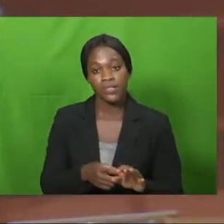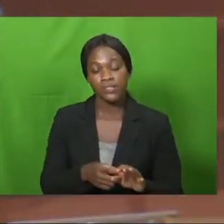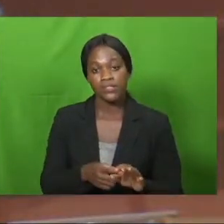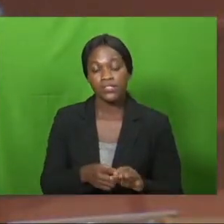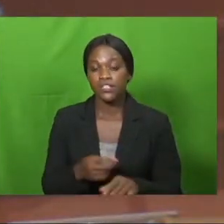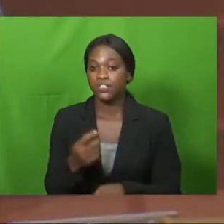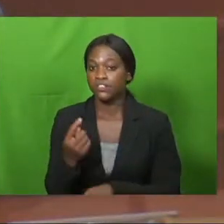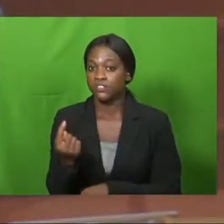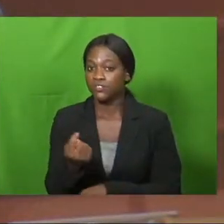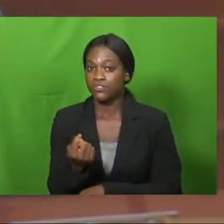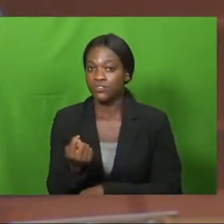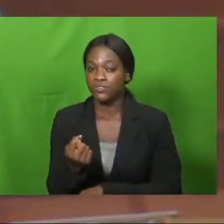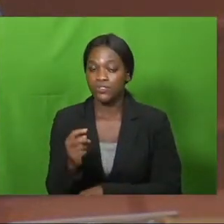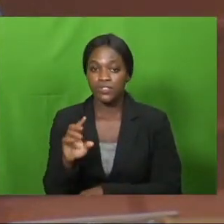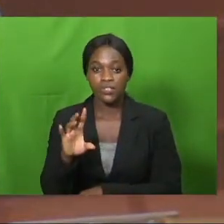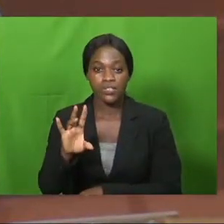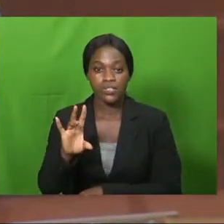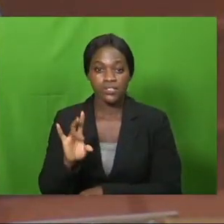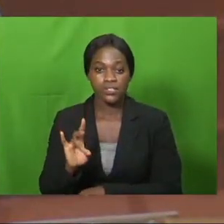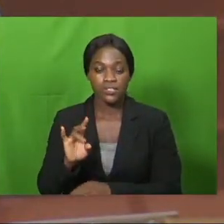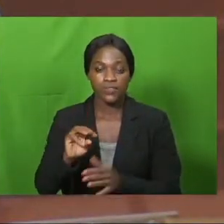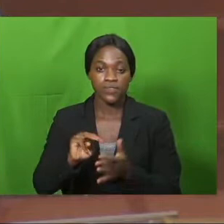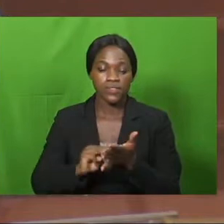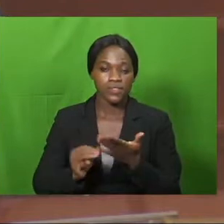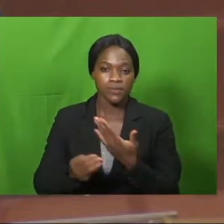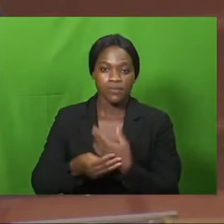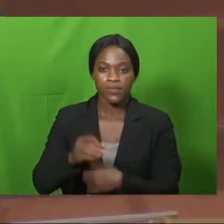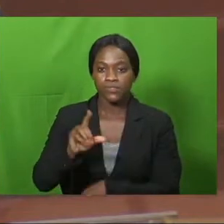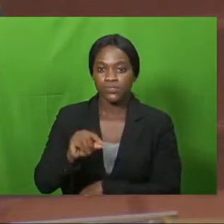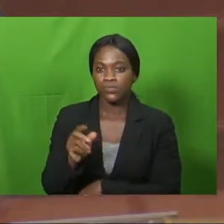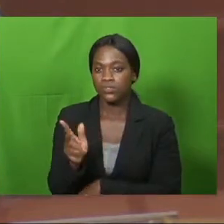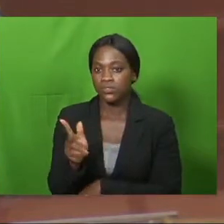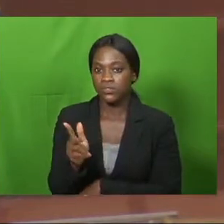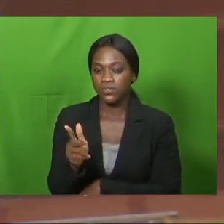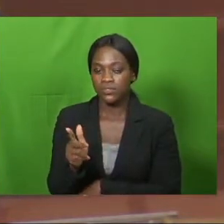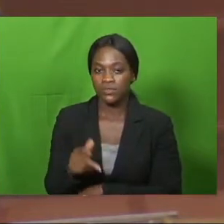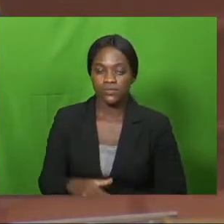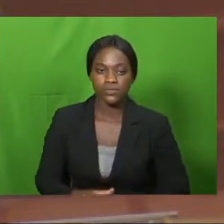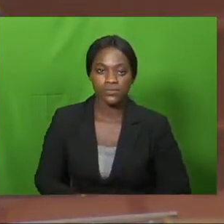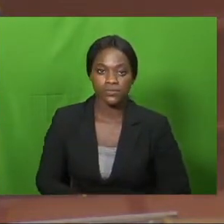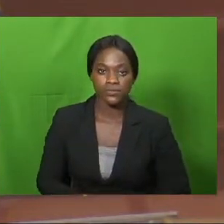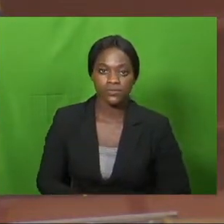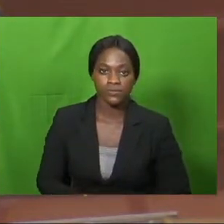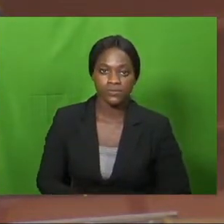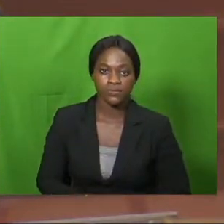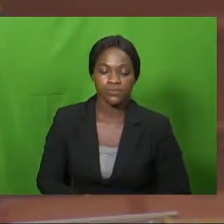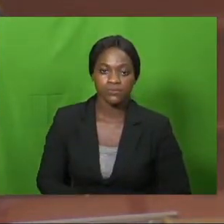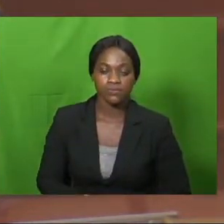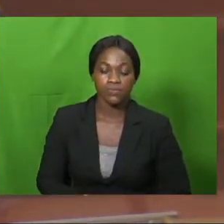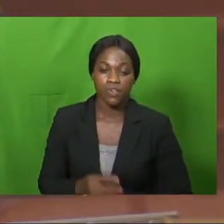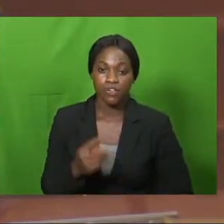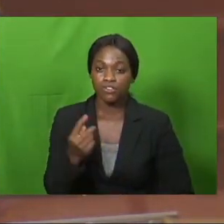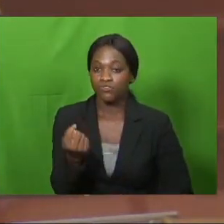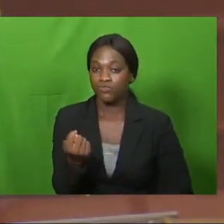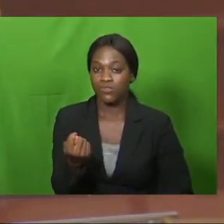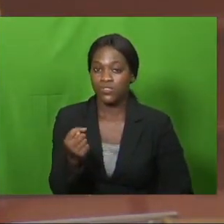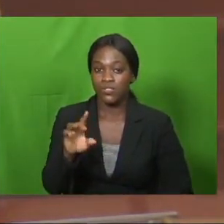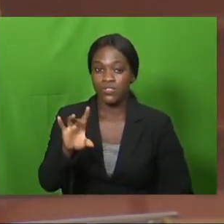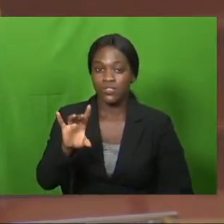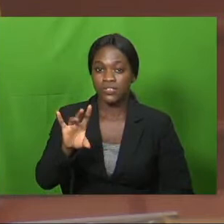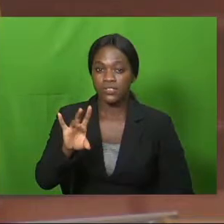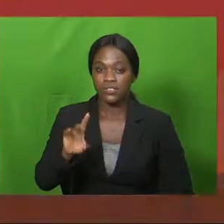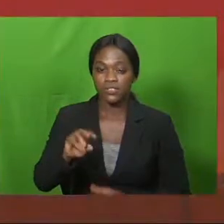with Tuesday, the 7th March 2023. Tuesday, 7th March